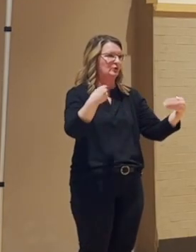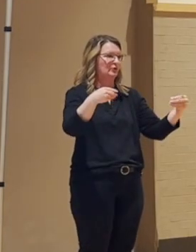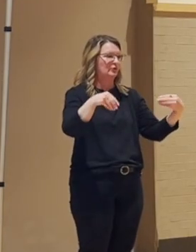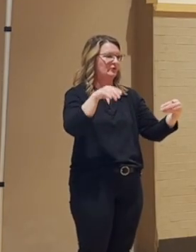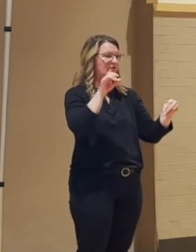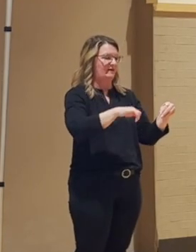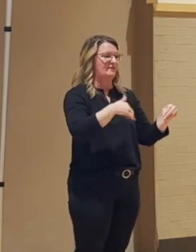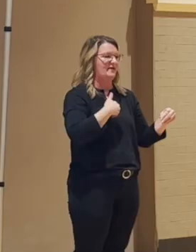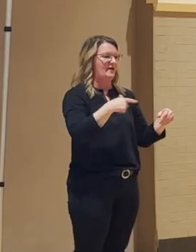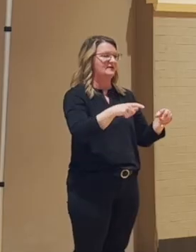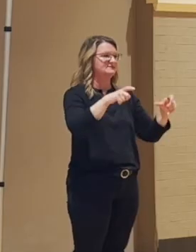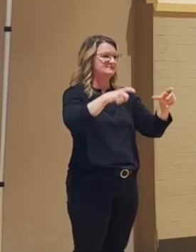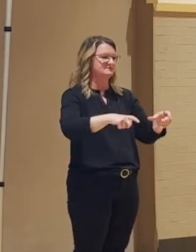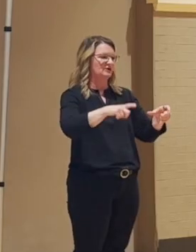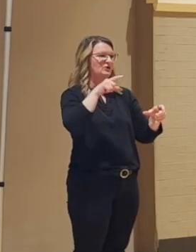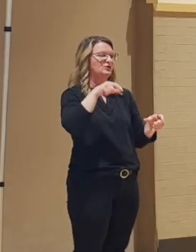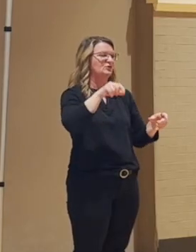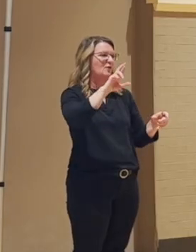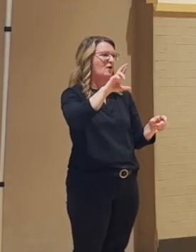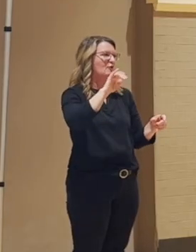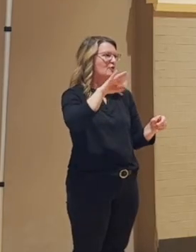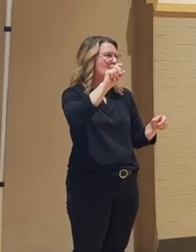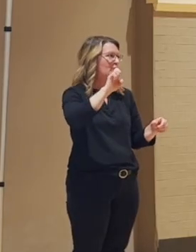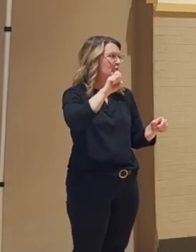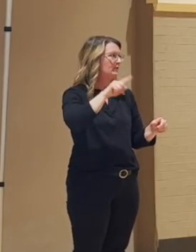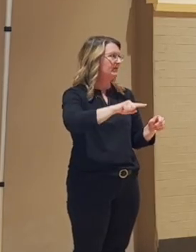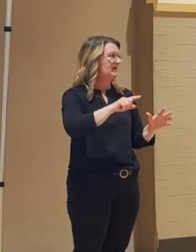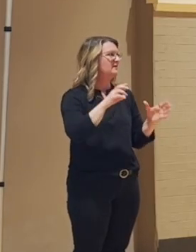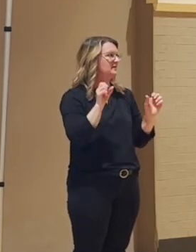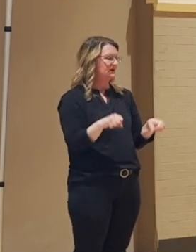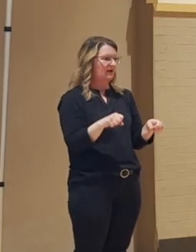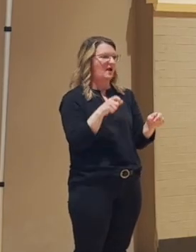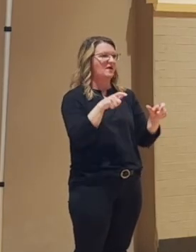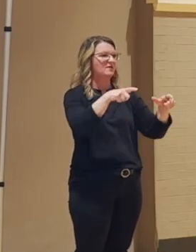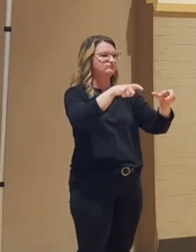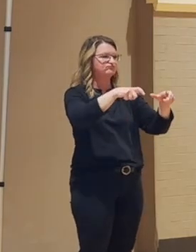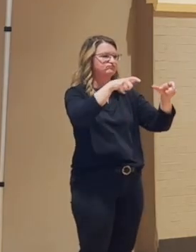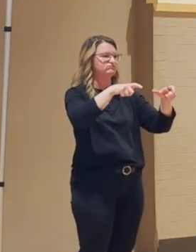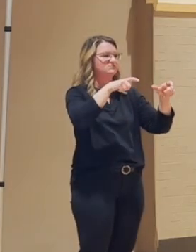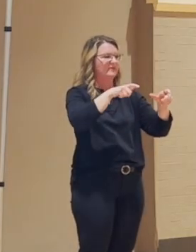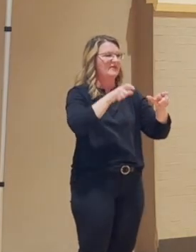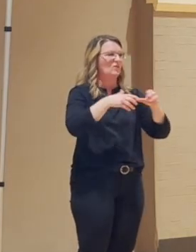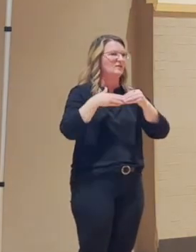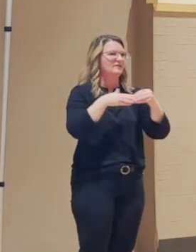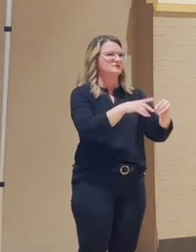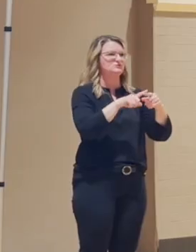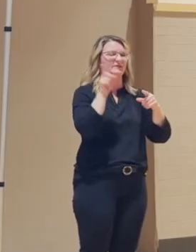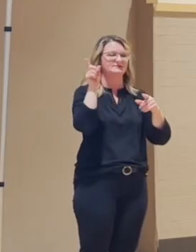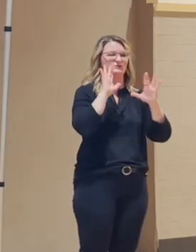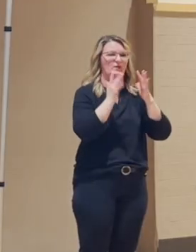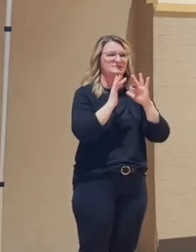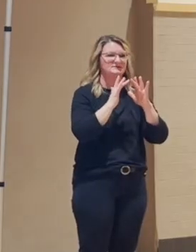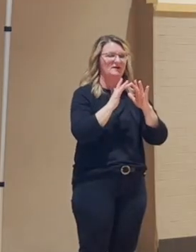that's on your table, you see there's a QR code that's on it. That QR code will lead you to this